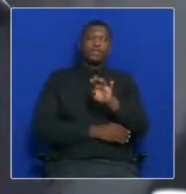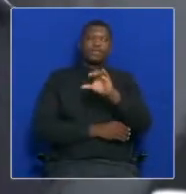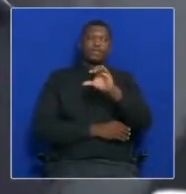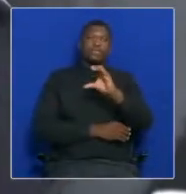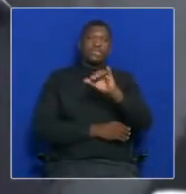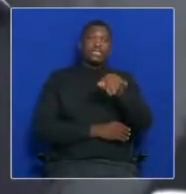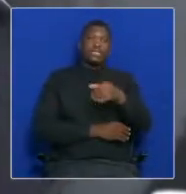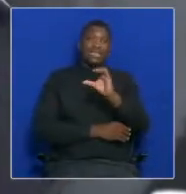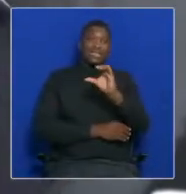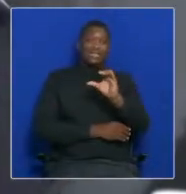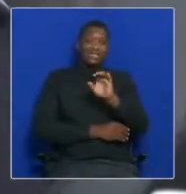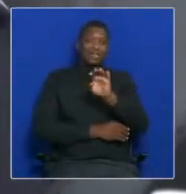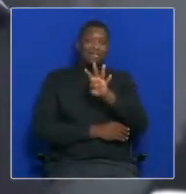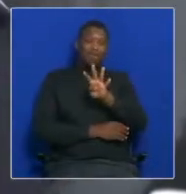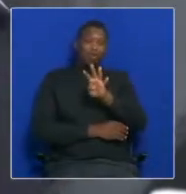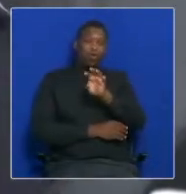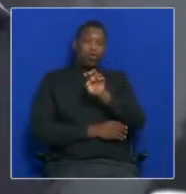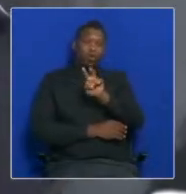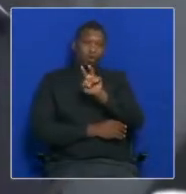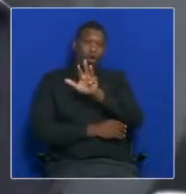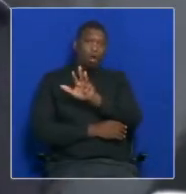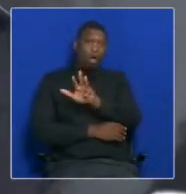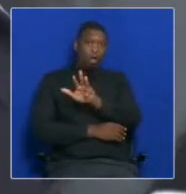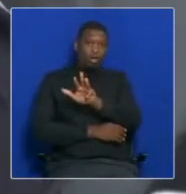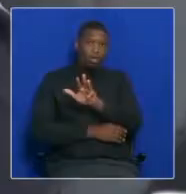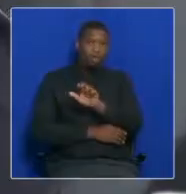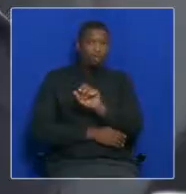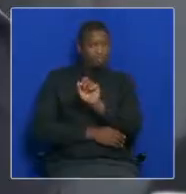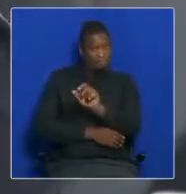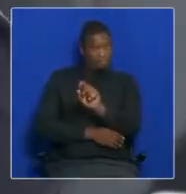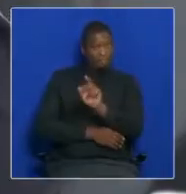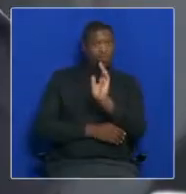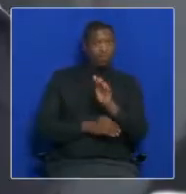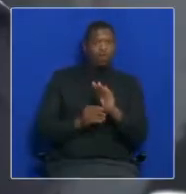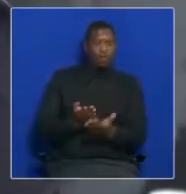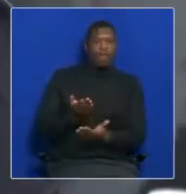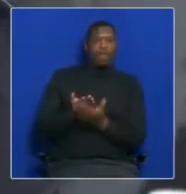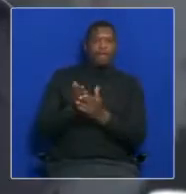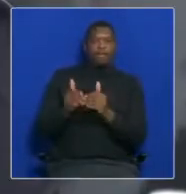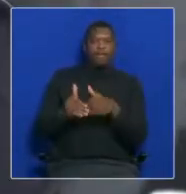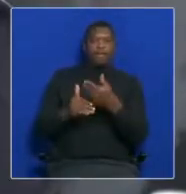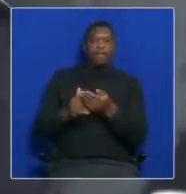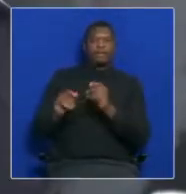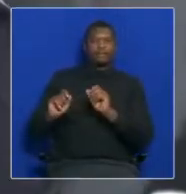400.29. They'll be added to the next exhibit file.